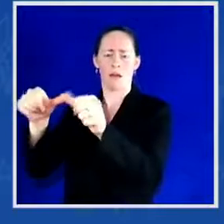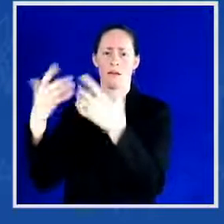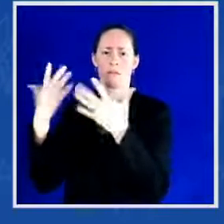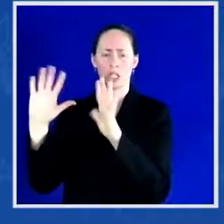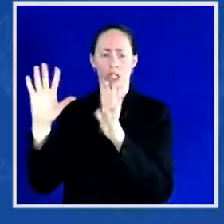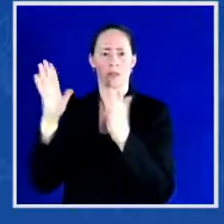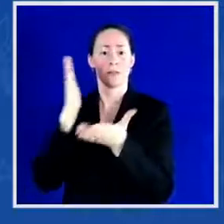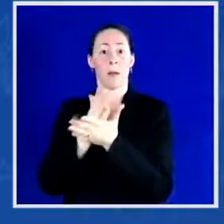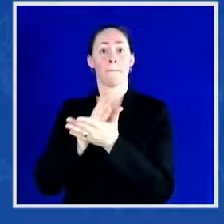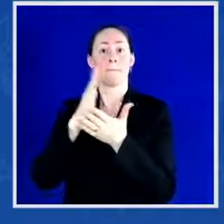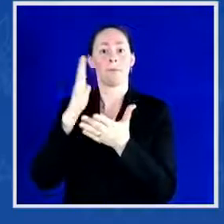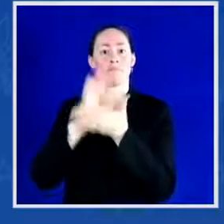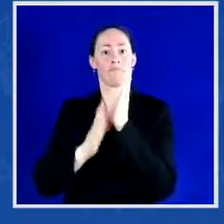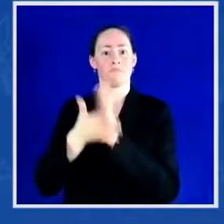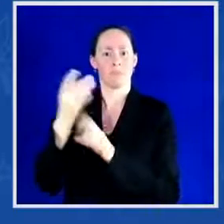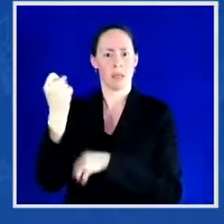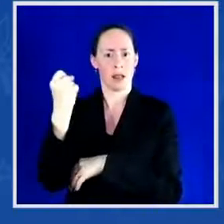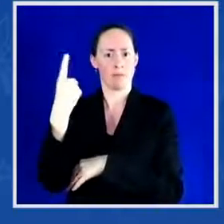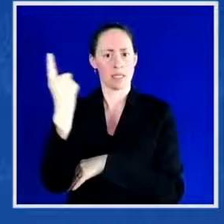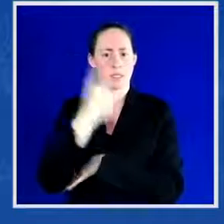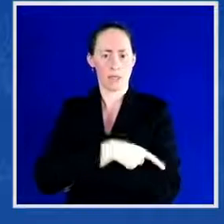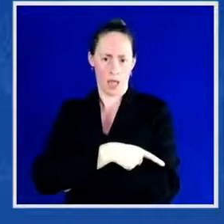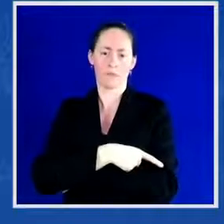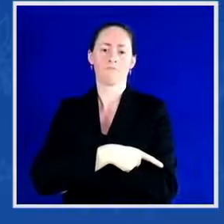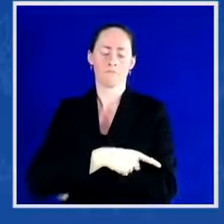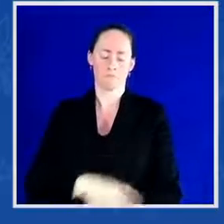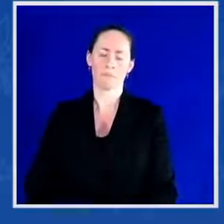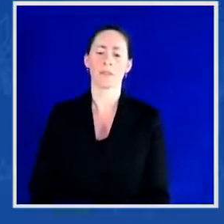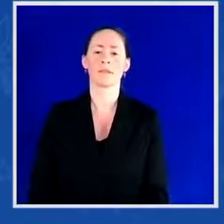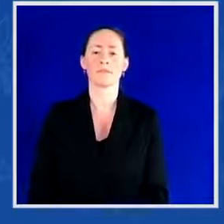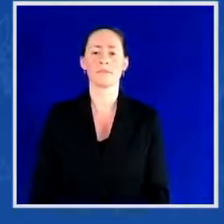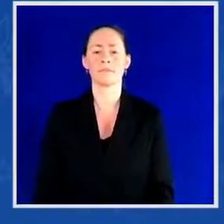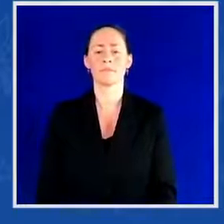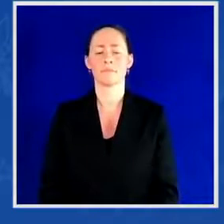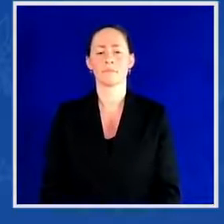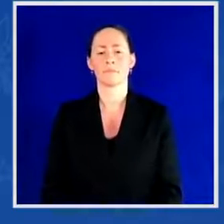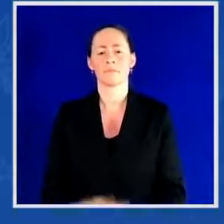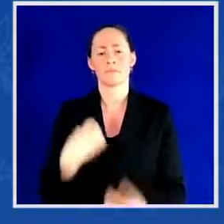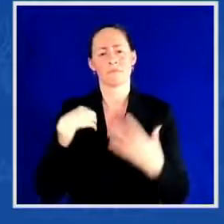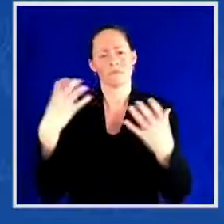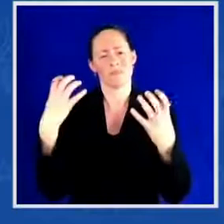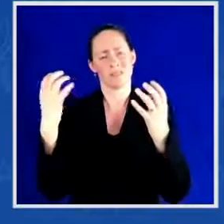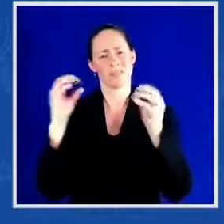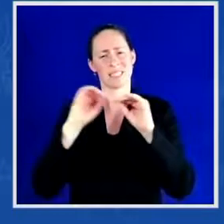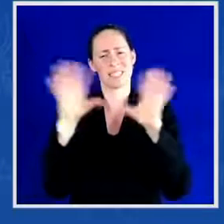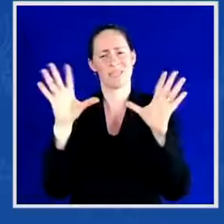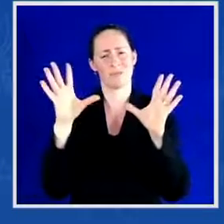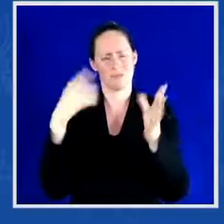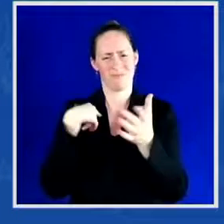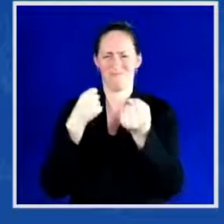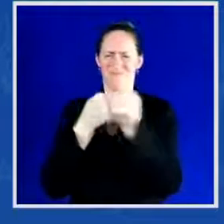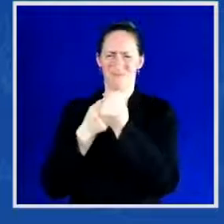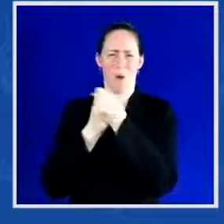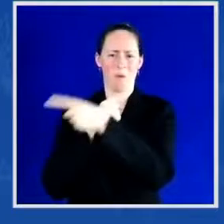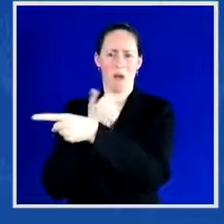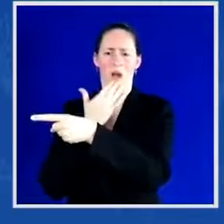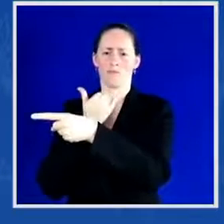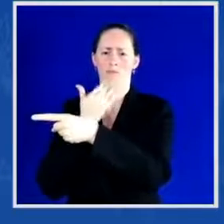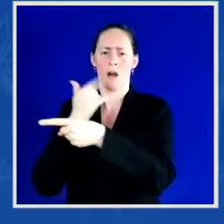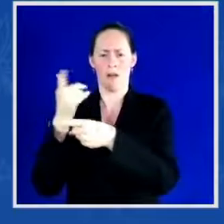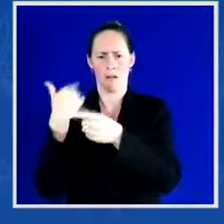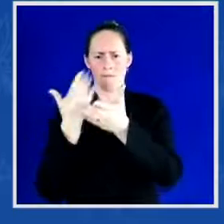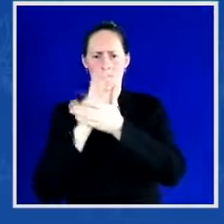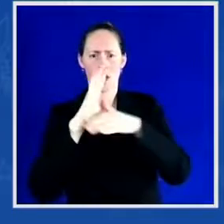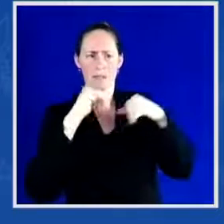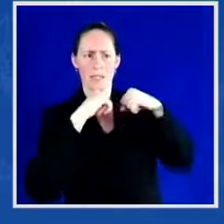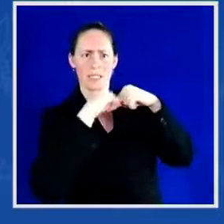fully supports Israel's right to defend itself against indiscriminate rocket attacks from Hamas and other Gaza-based terrorist groups that have